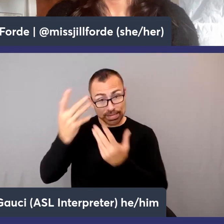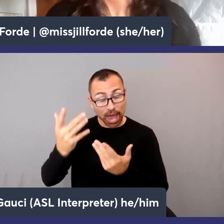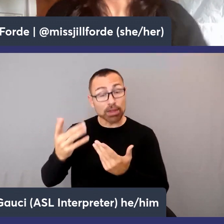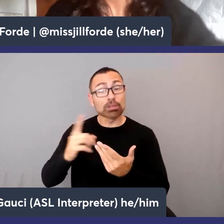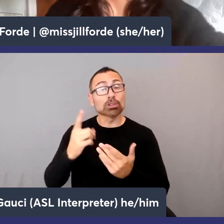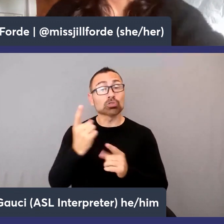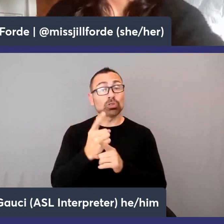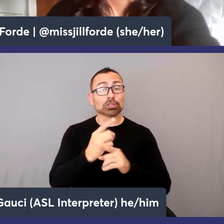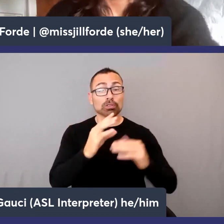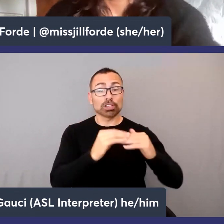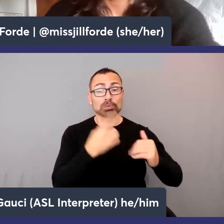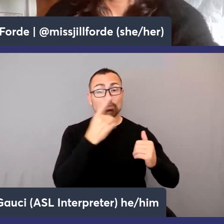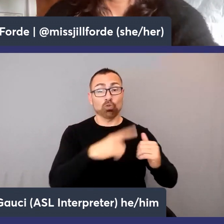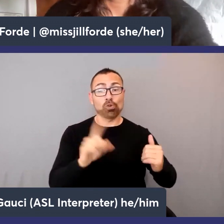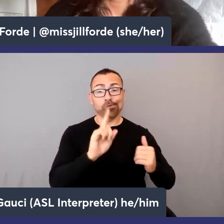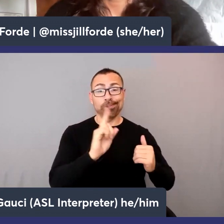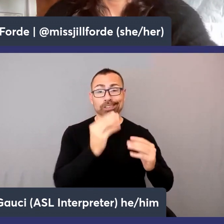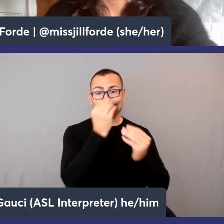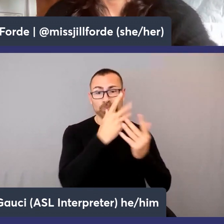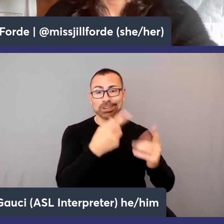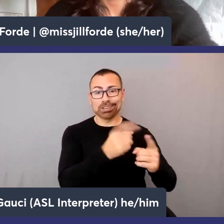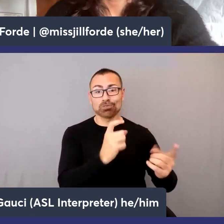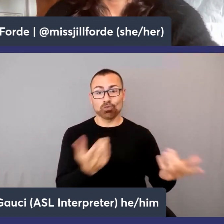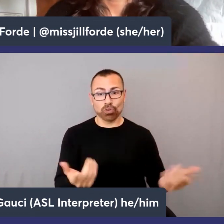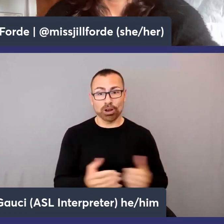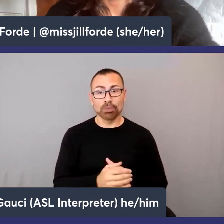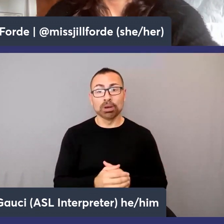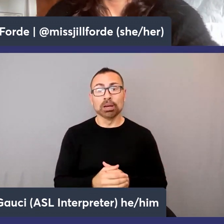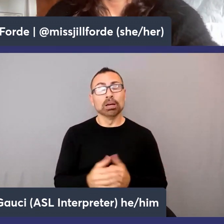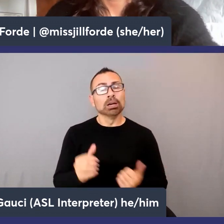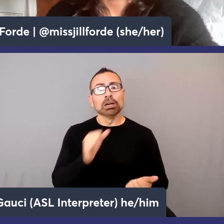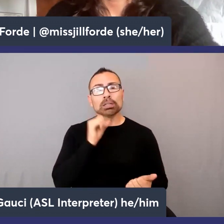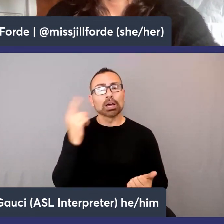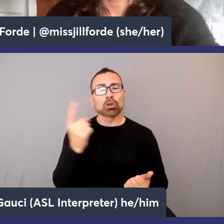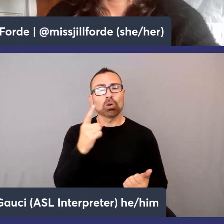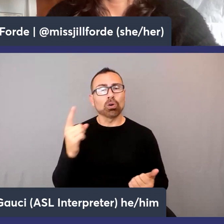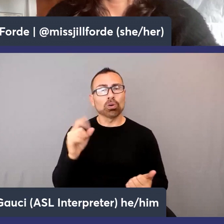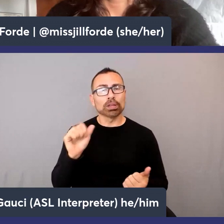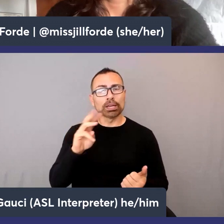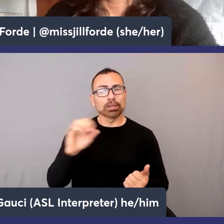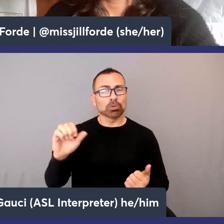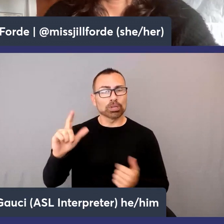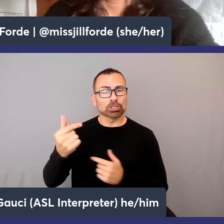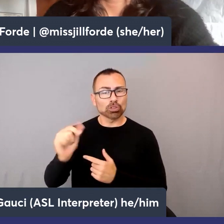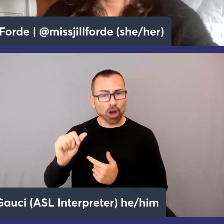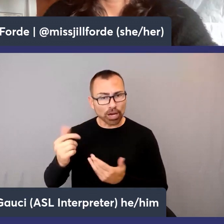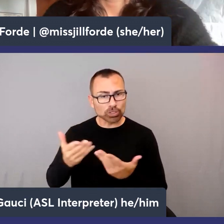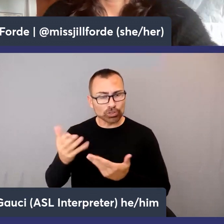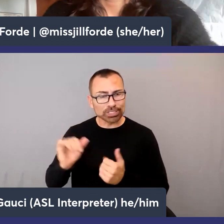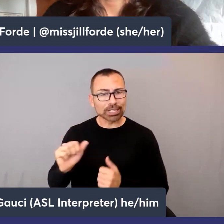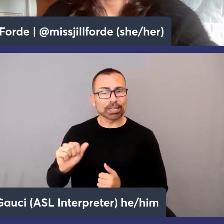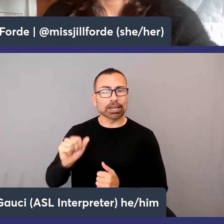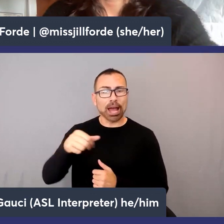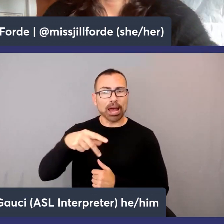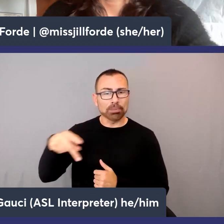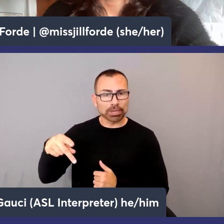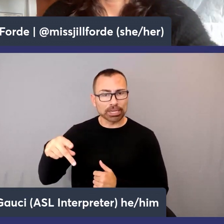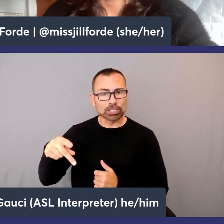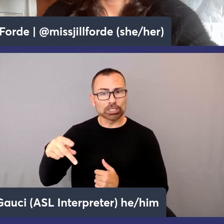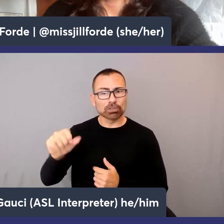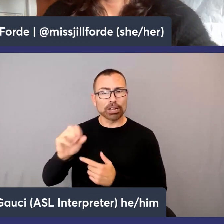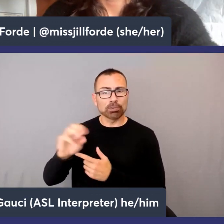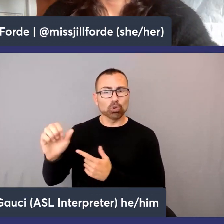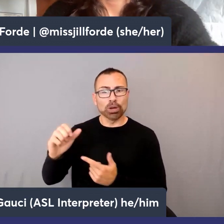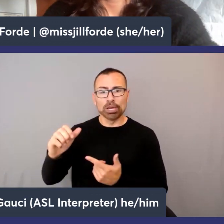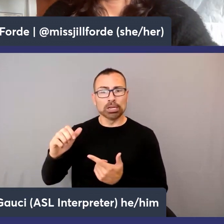of information. So not only AWS log sources, so obviously, like AWS applications, record all our logs